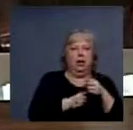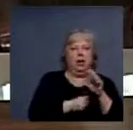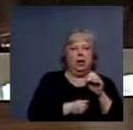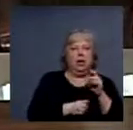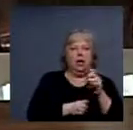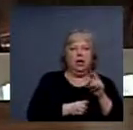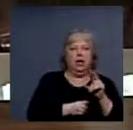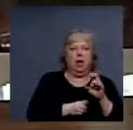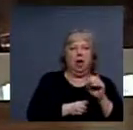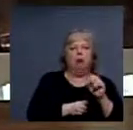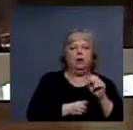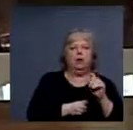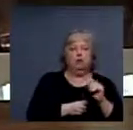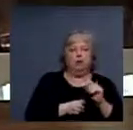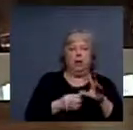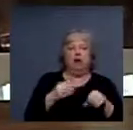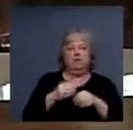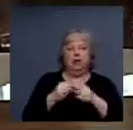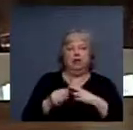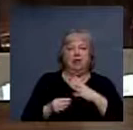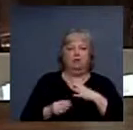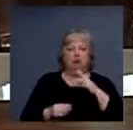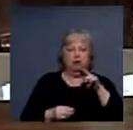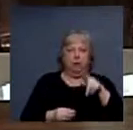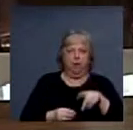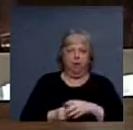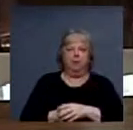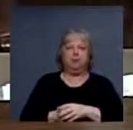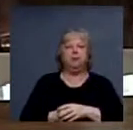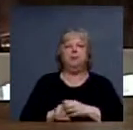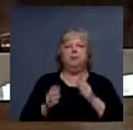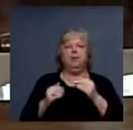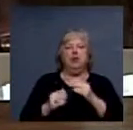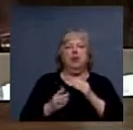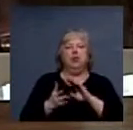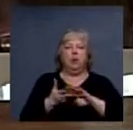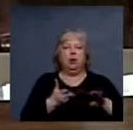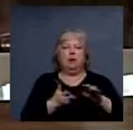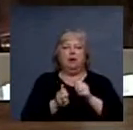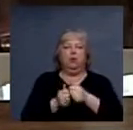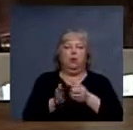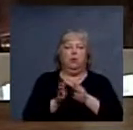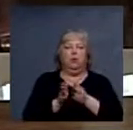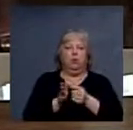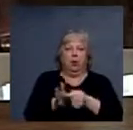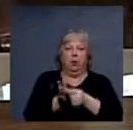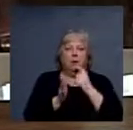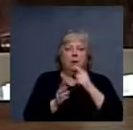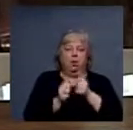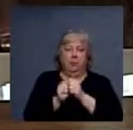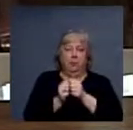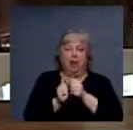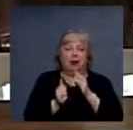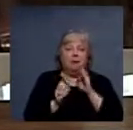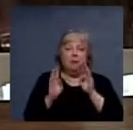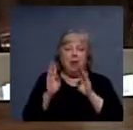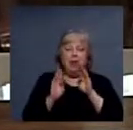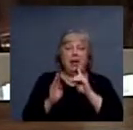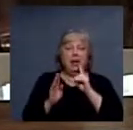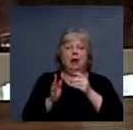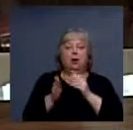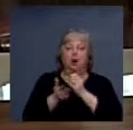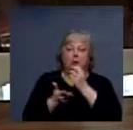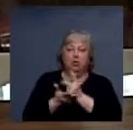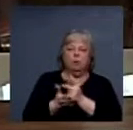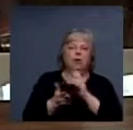map of the city of Little Rock, Arkansas, and for other purposes. An ordinance to dispense with the requirement of competitive bidding and to authorize the city manager to purchase